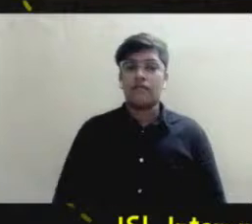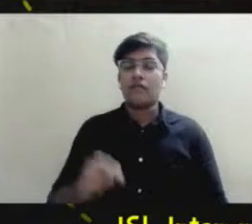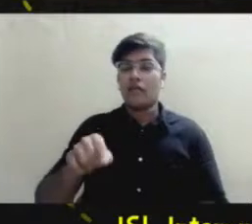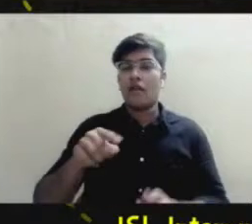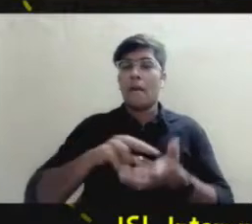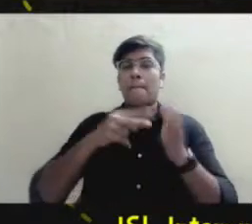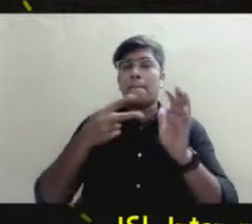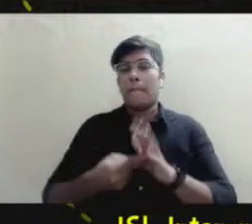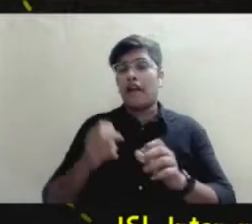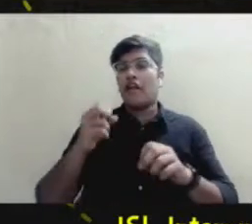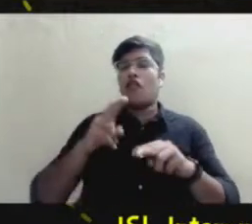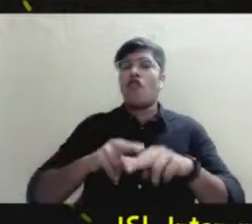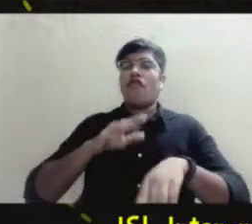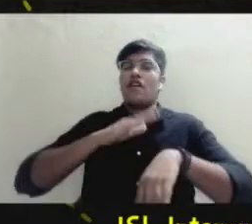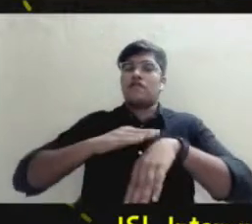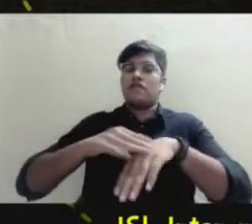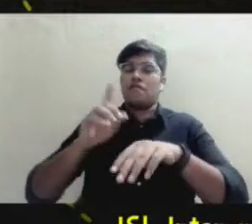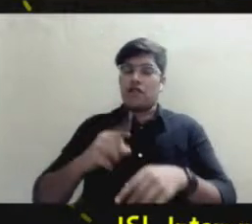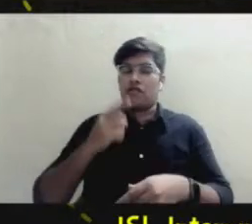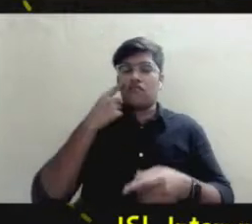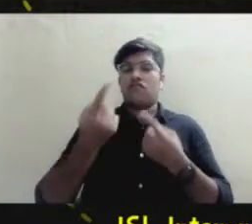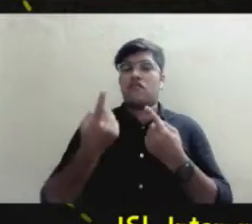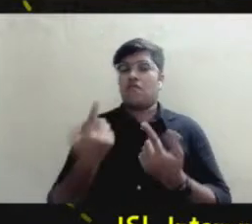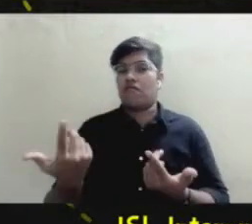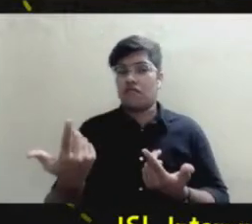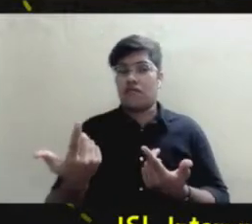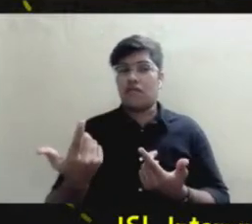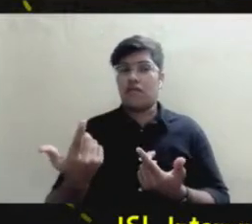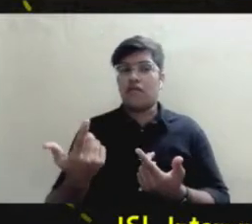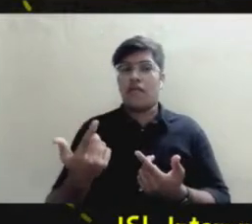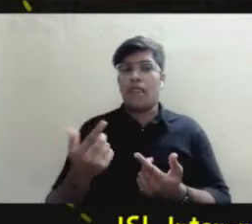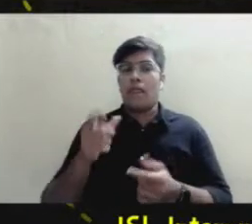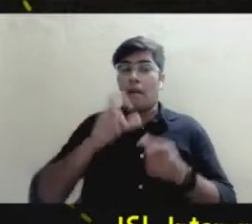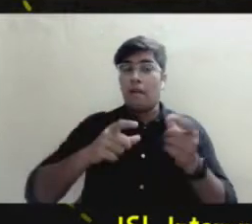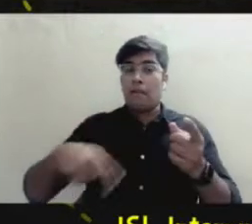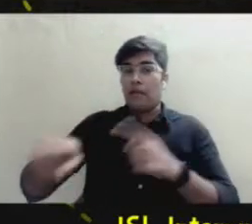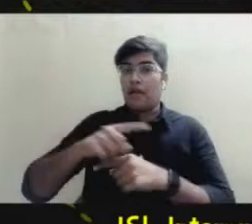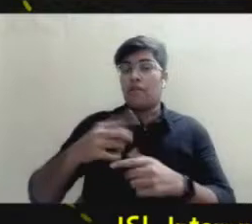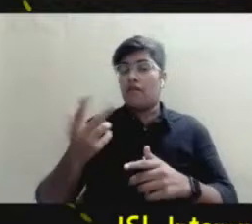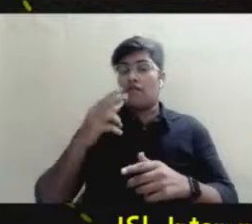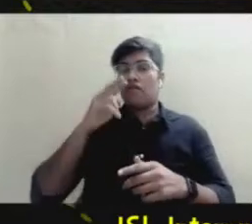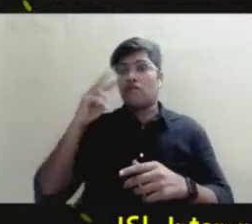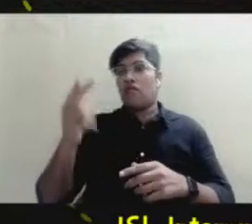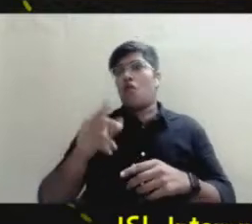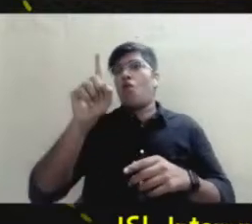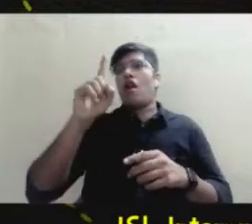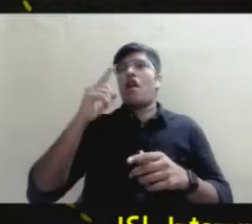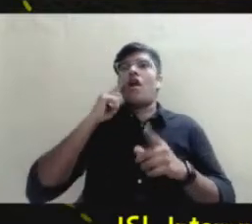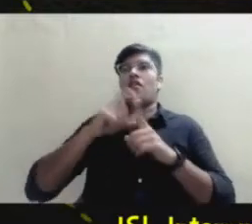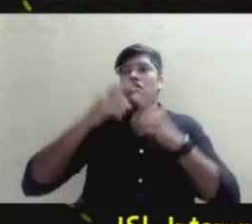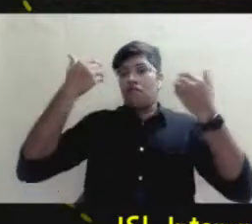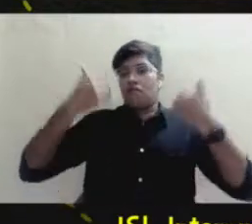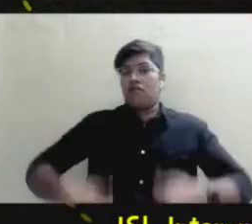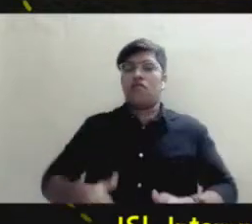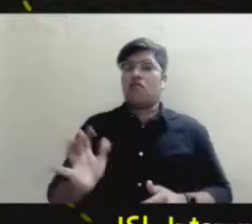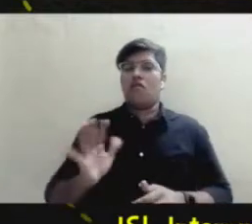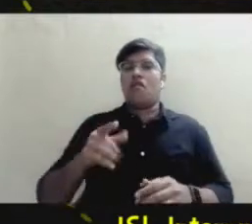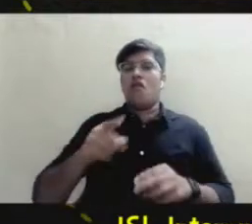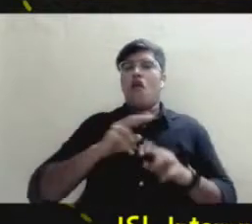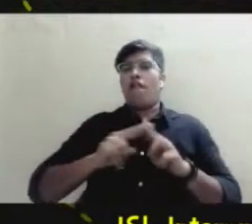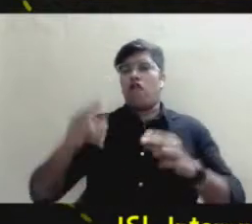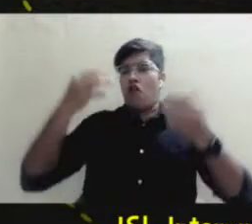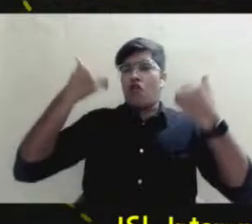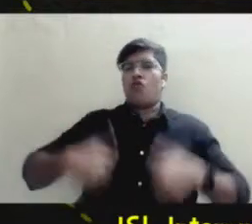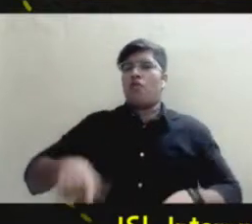experience, the meaning of social relationships, is that people often get flattened into one identity, as if to say they're full human beings, right? That if